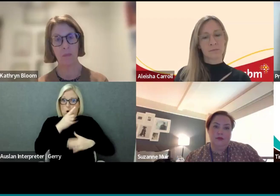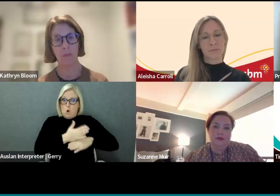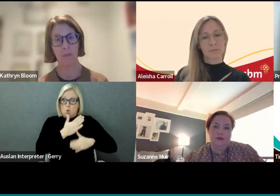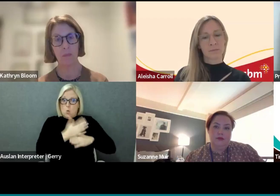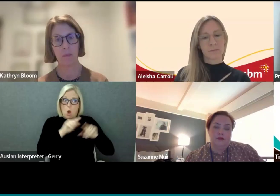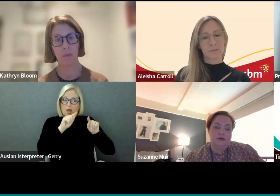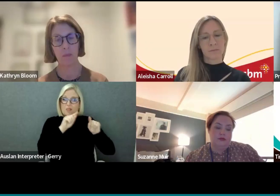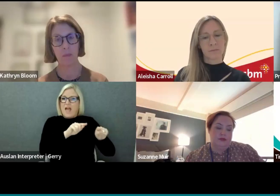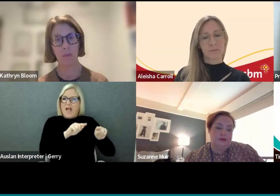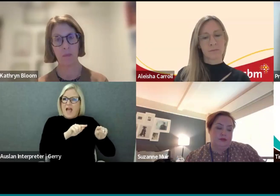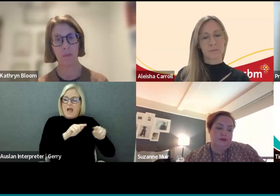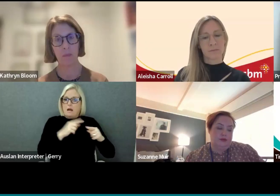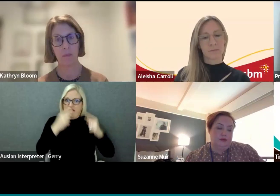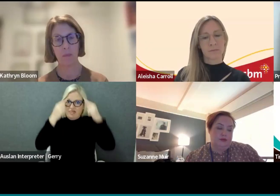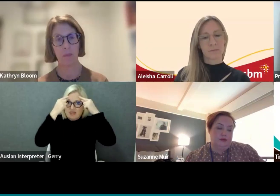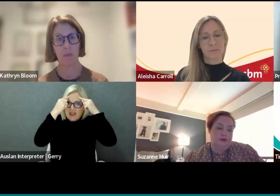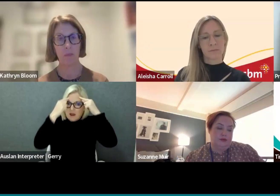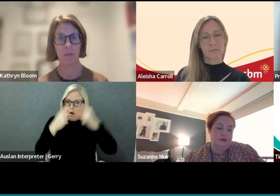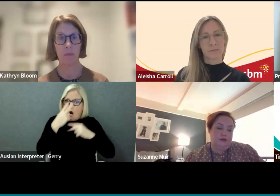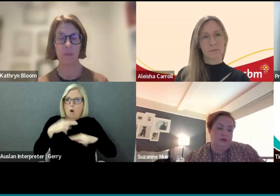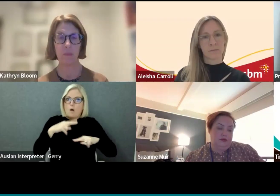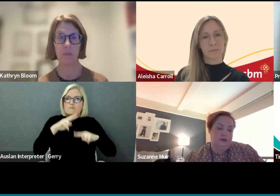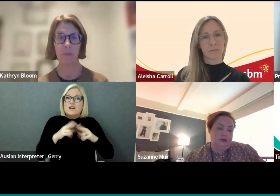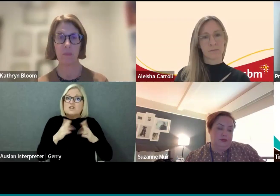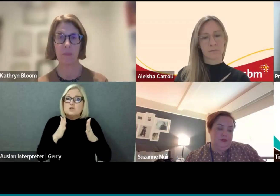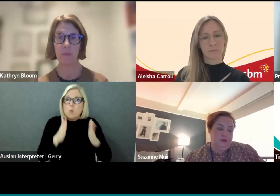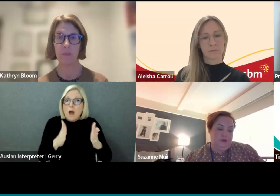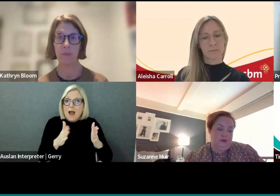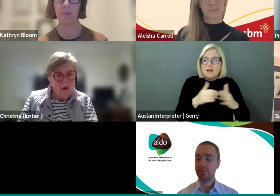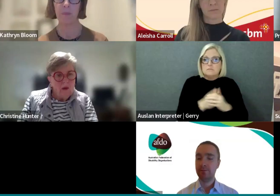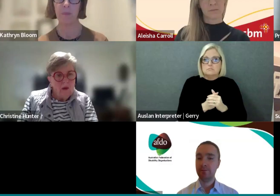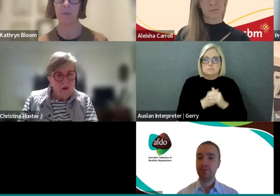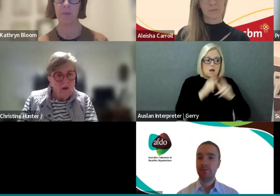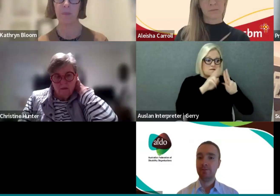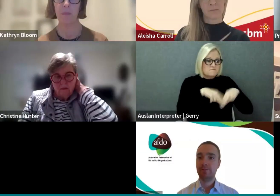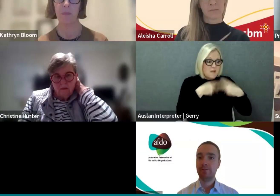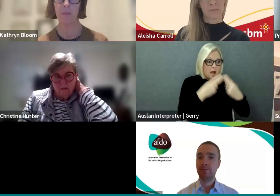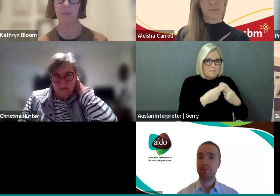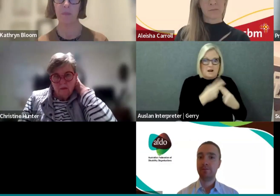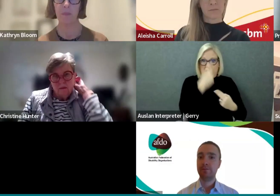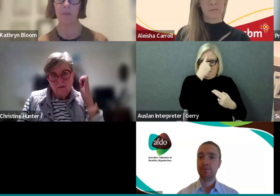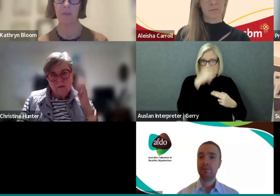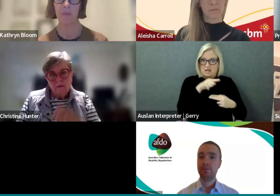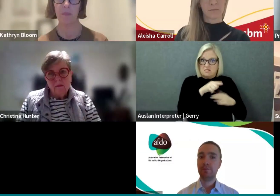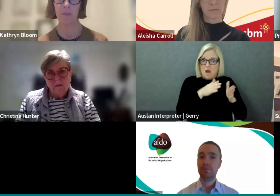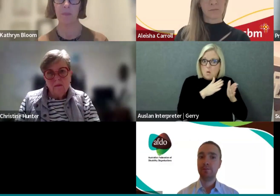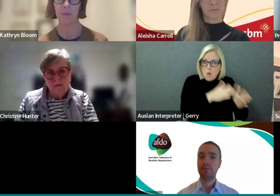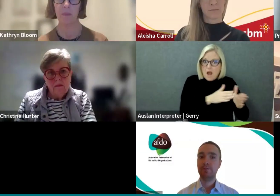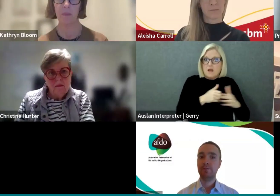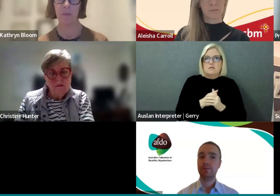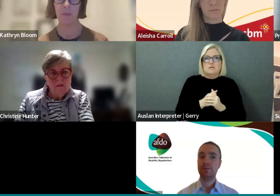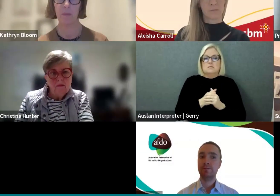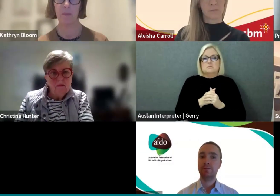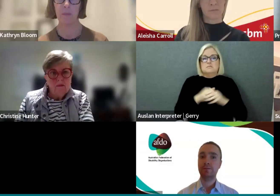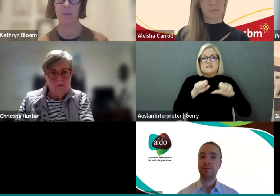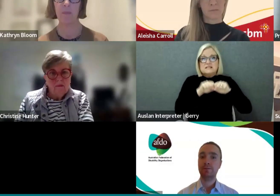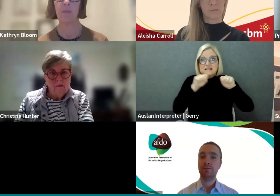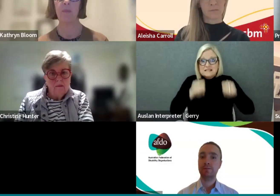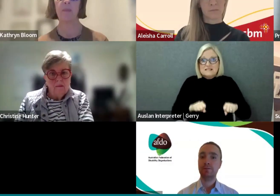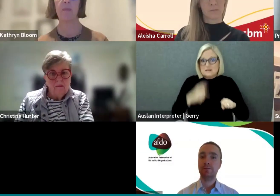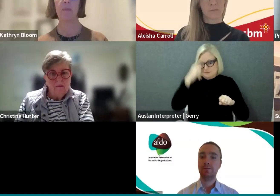It still exists in families, communities, services, and government systems. This mindset sees people with